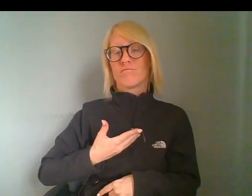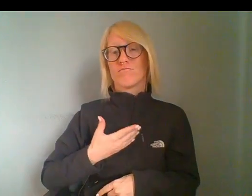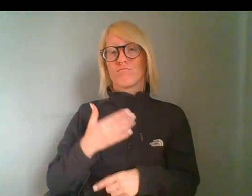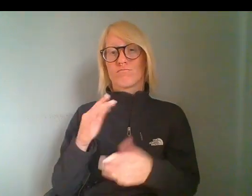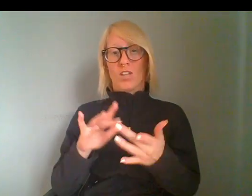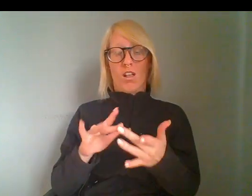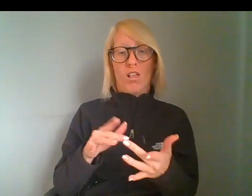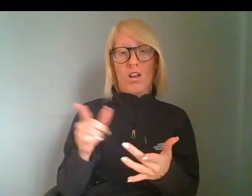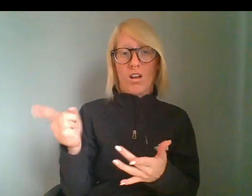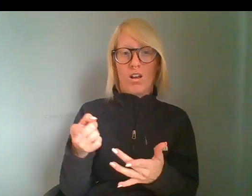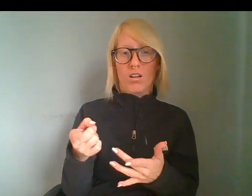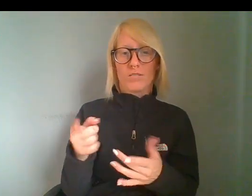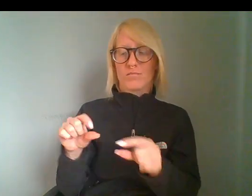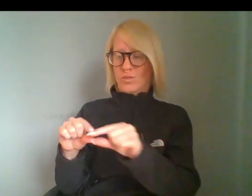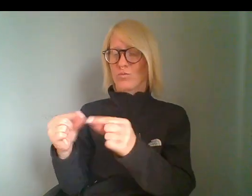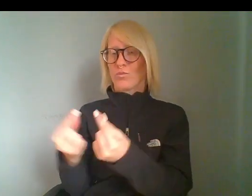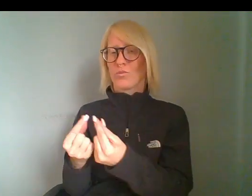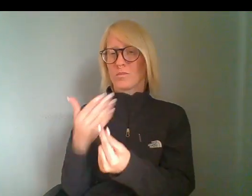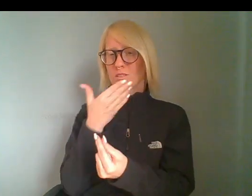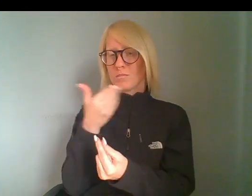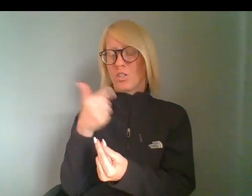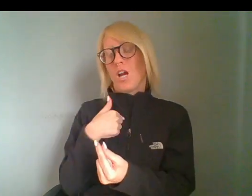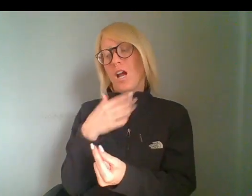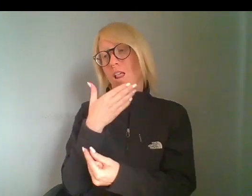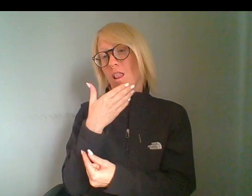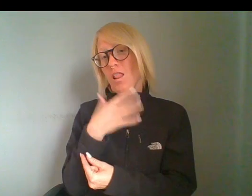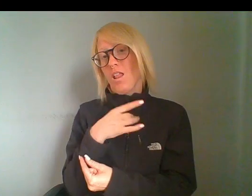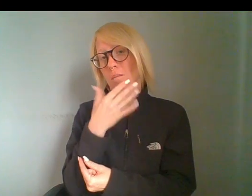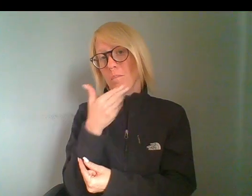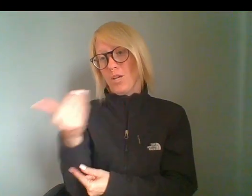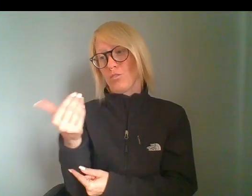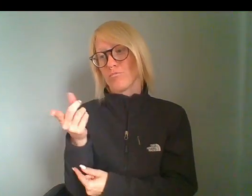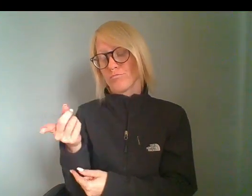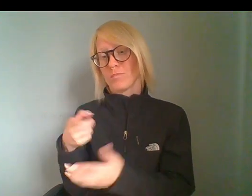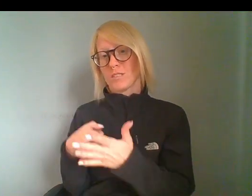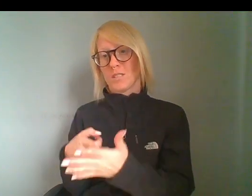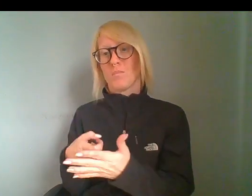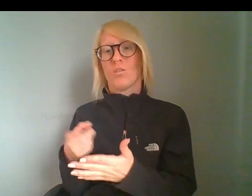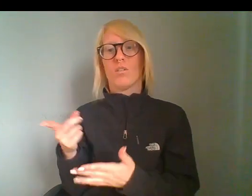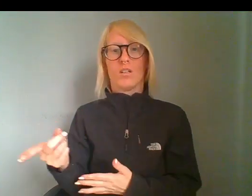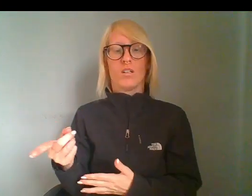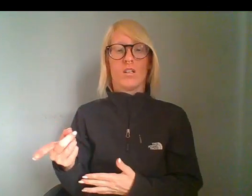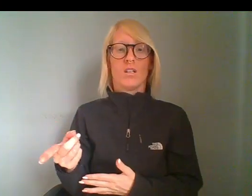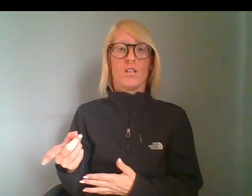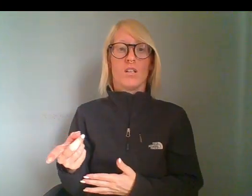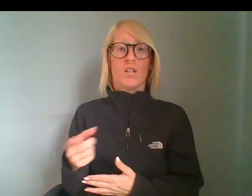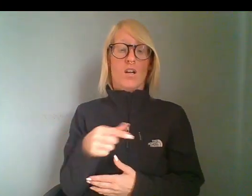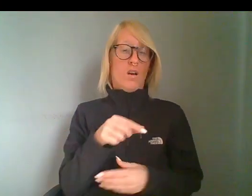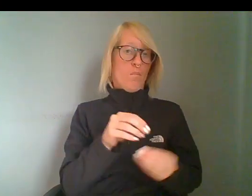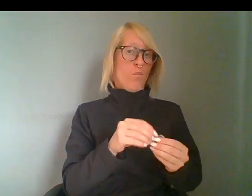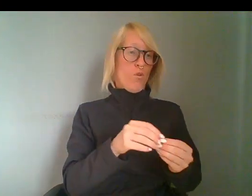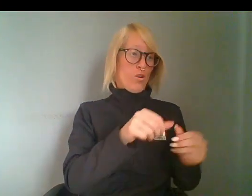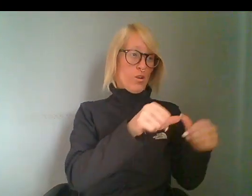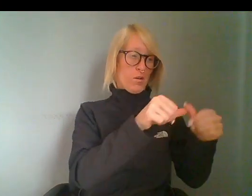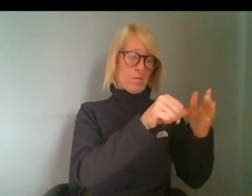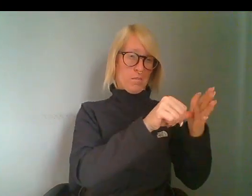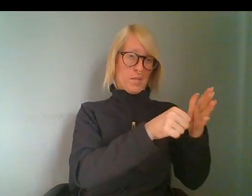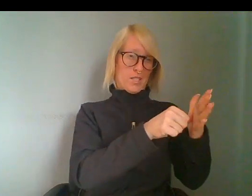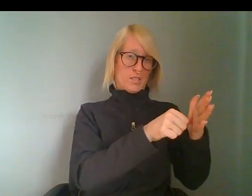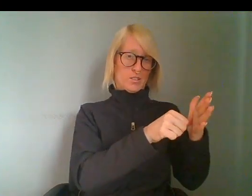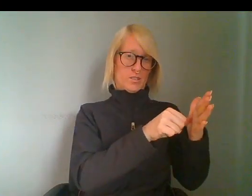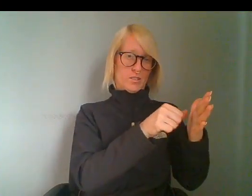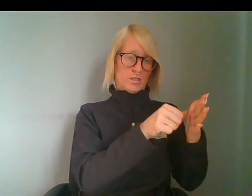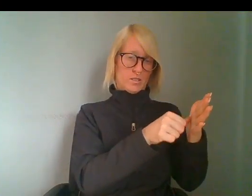for the groups. And again, use them as an example. So, and there's more to pages and groups, but just what I would say